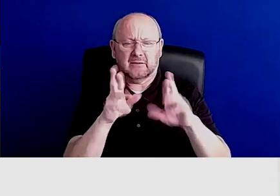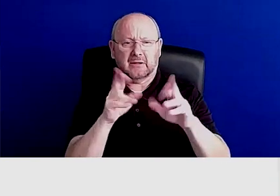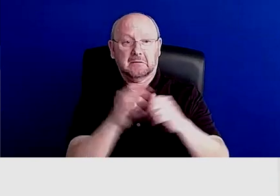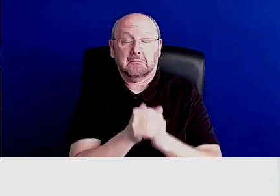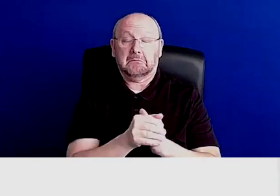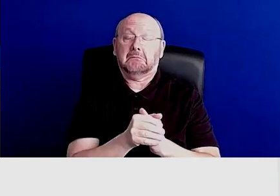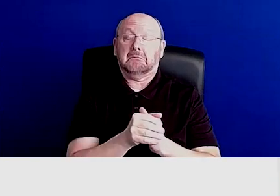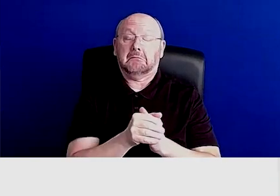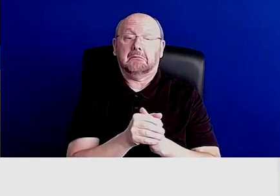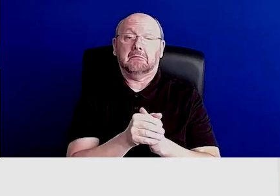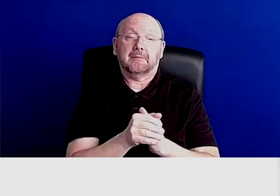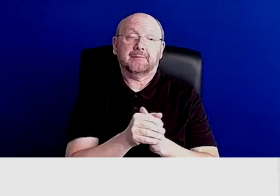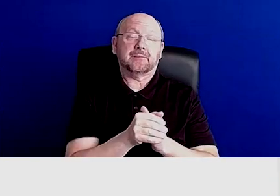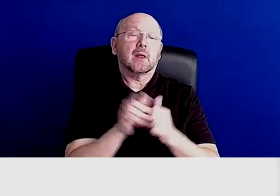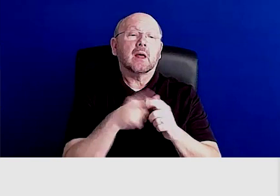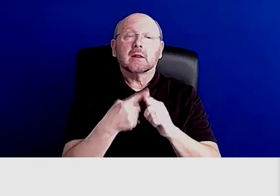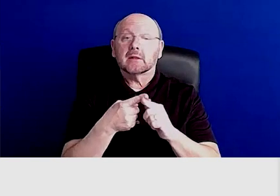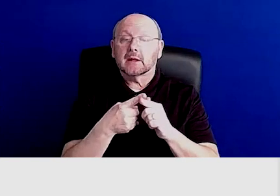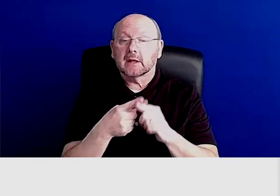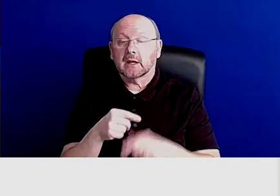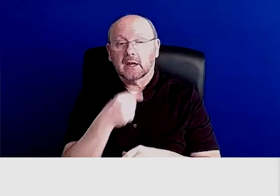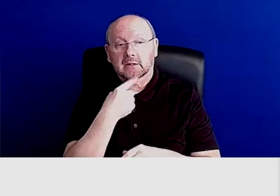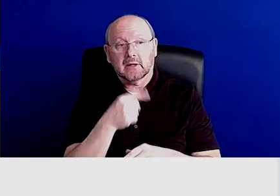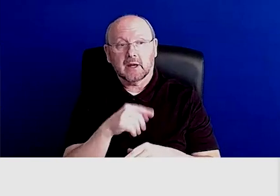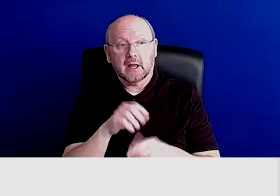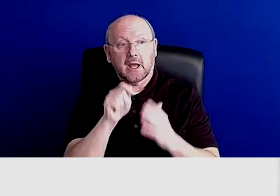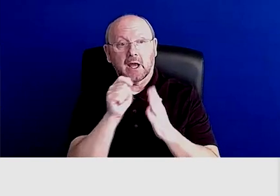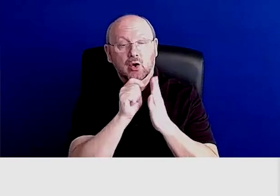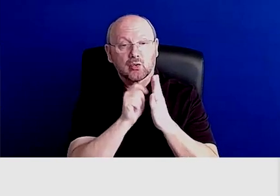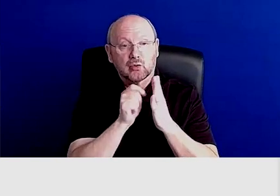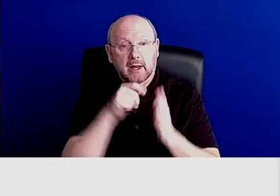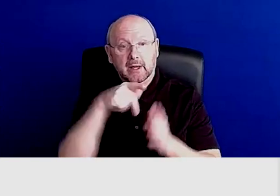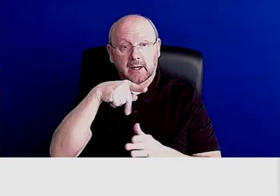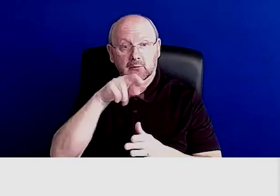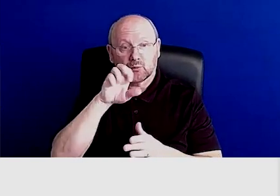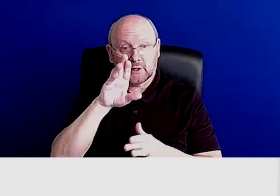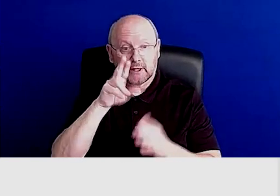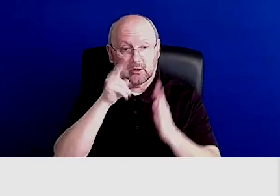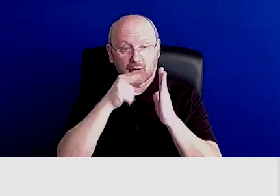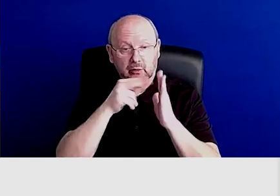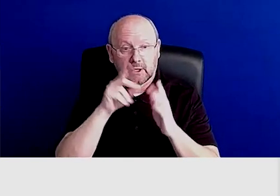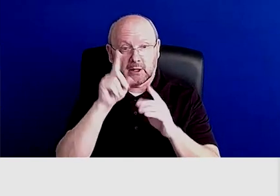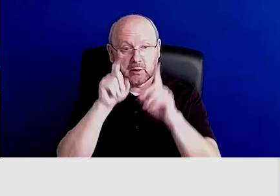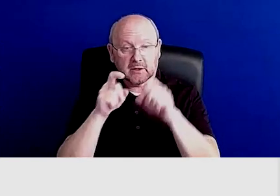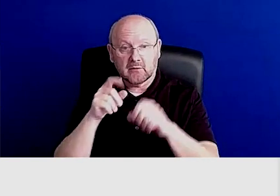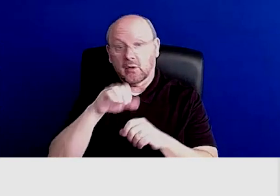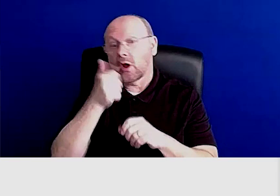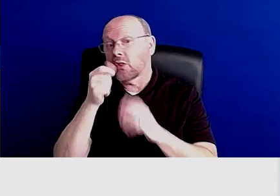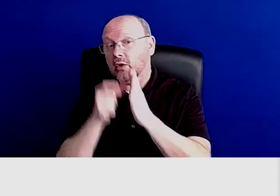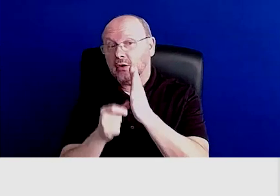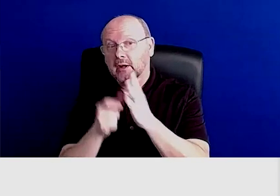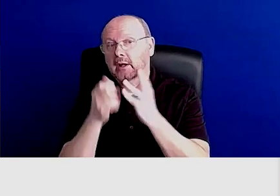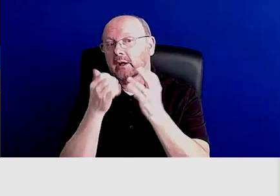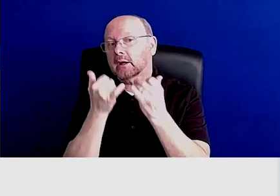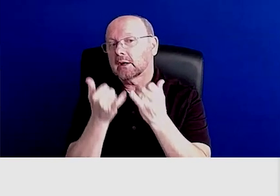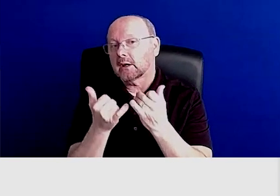Okay, then I say, write some pre-reading questions for this article. And then I give it another article. Now it gives me